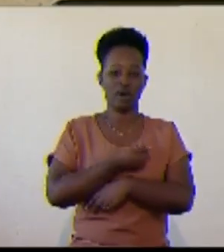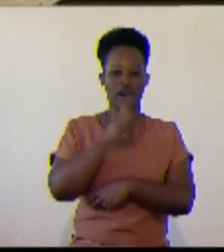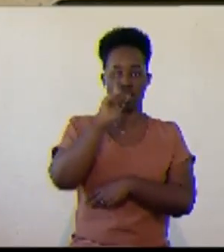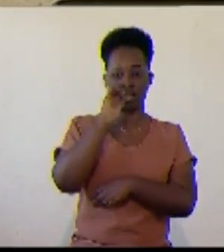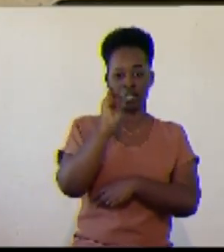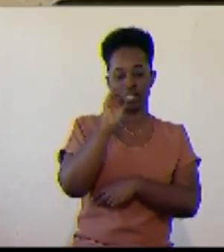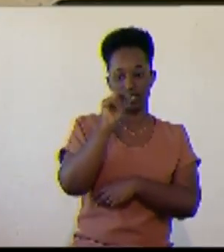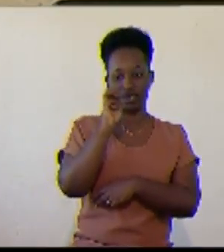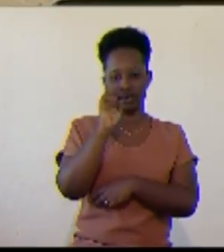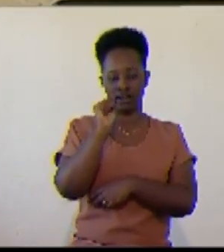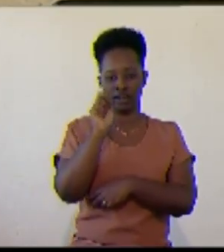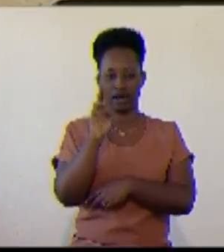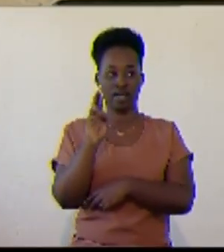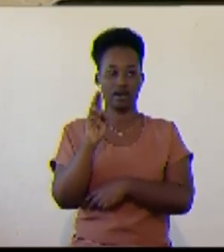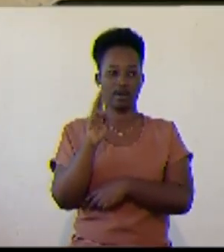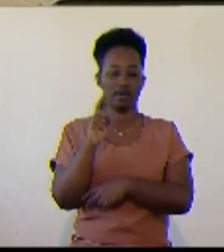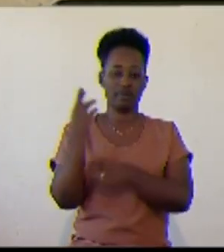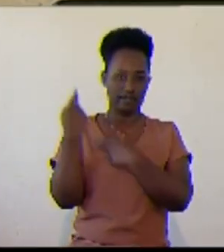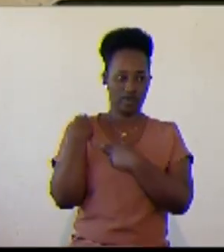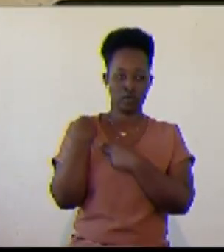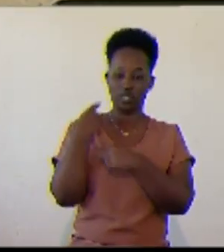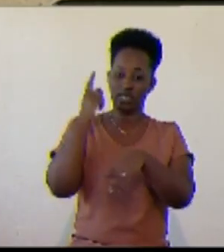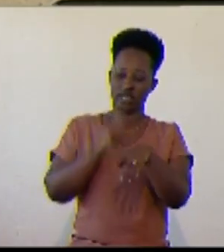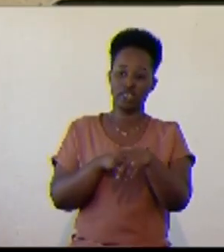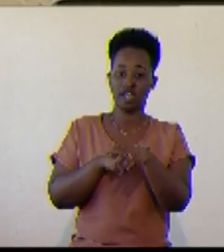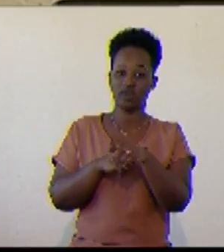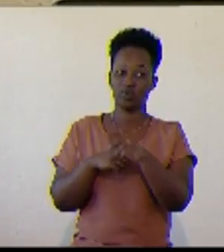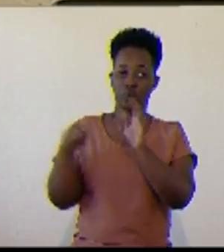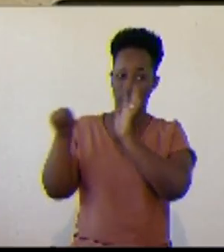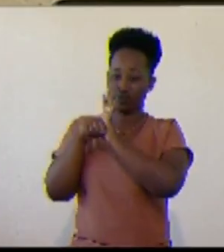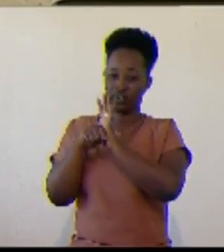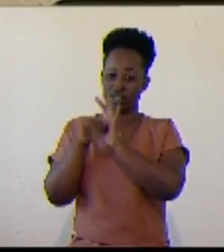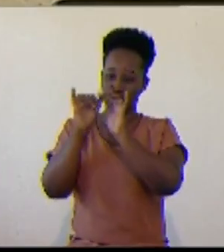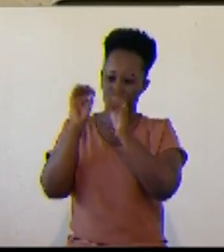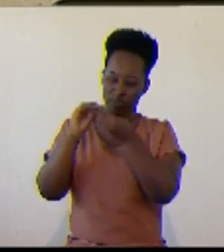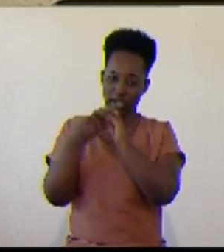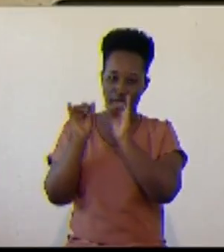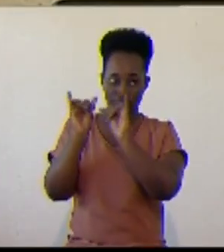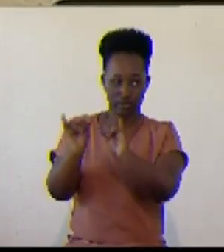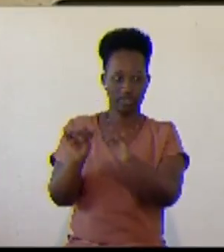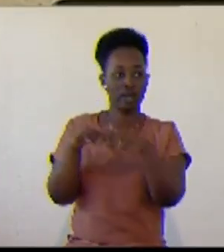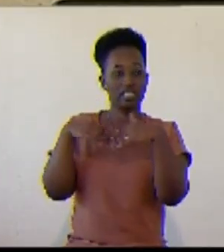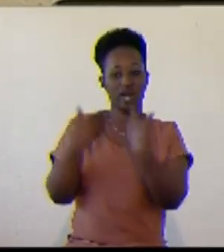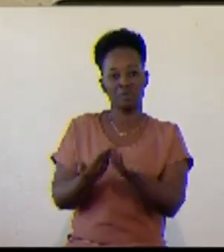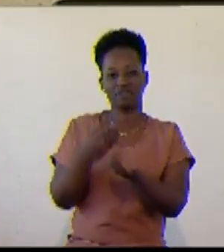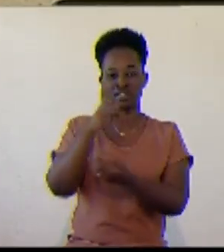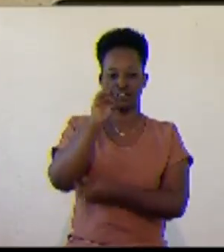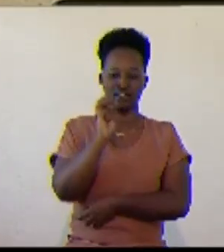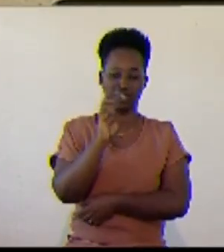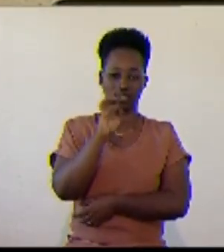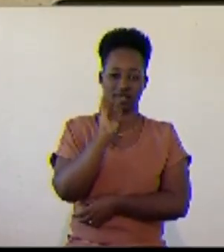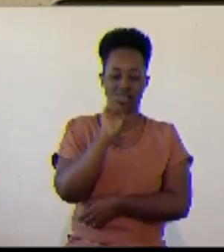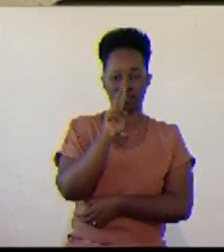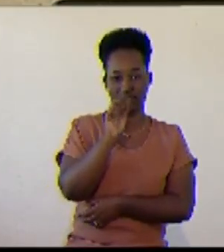with 3. And when you differentiate a constant, you get 0. So the differentiation or the derivative of any constant is 0.